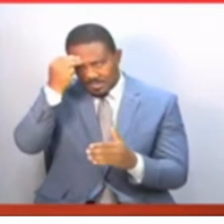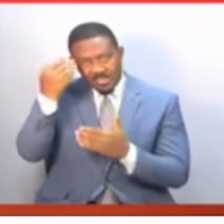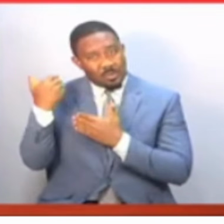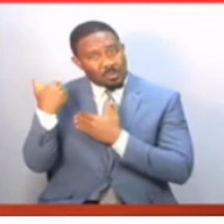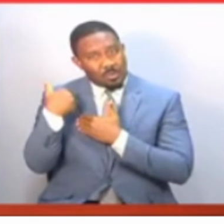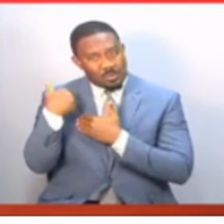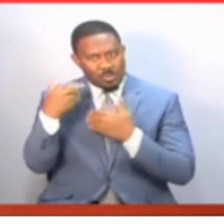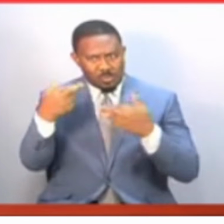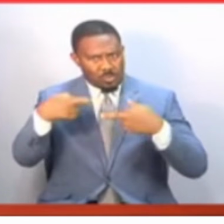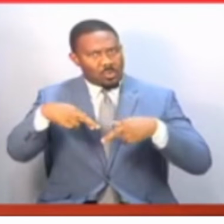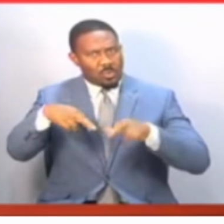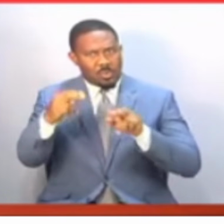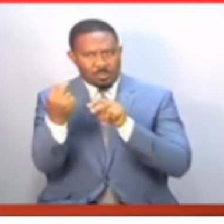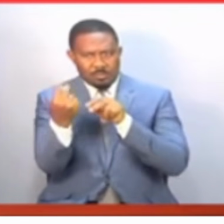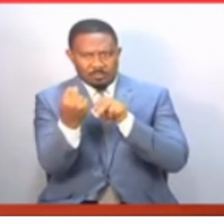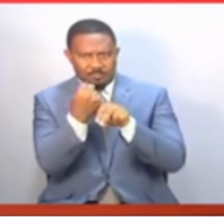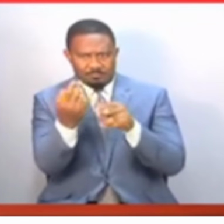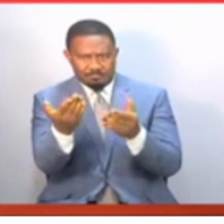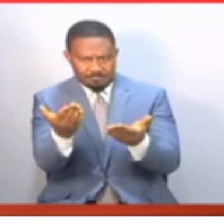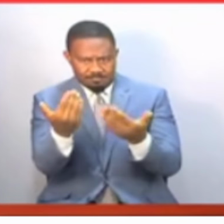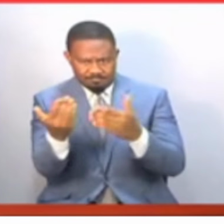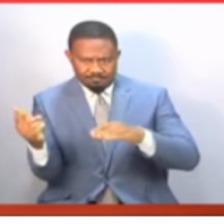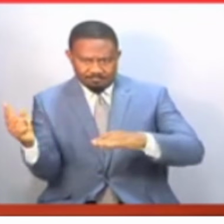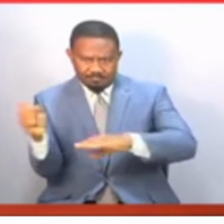to present his statement.